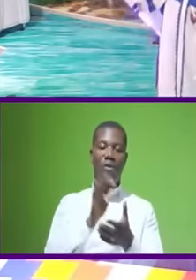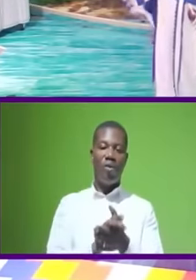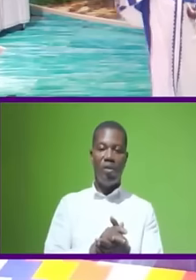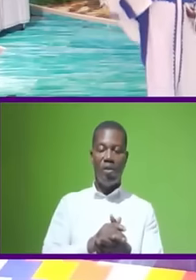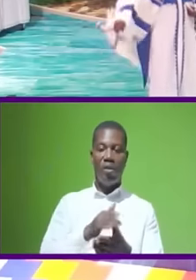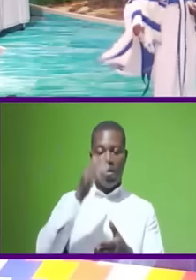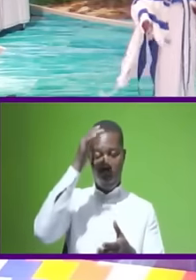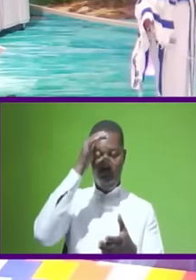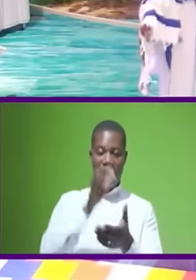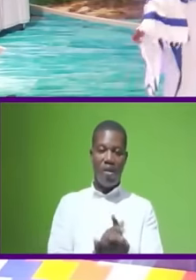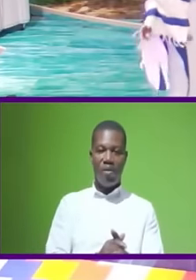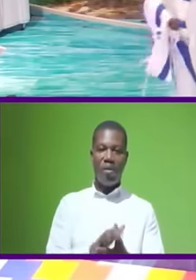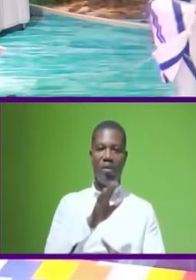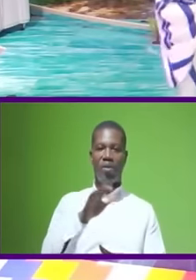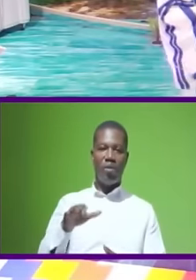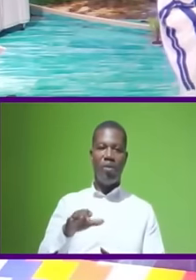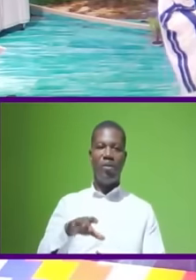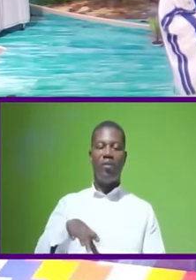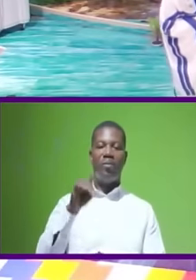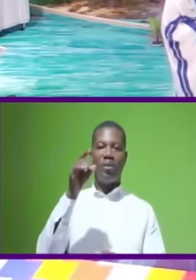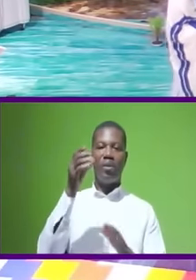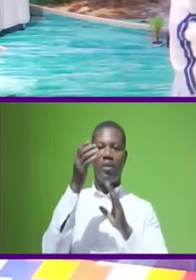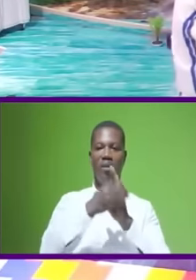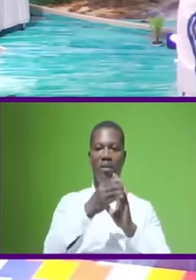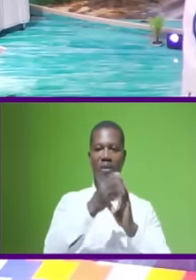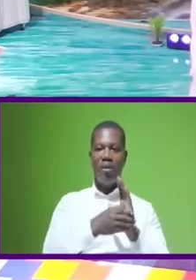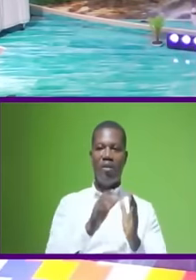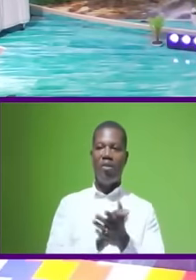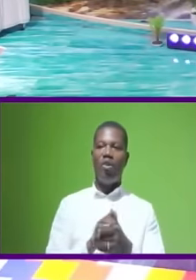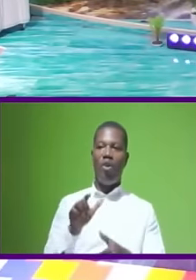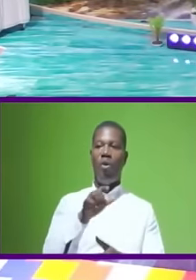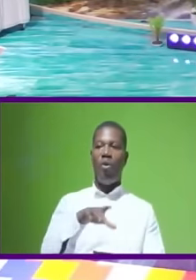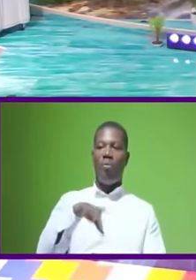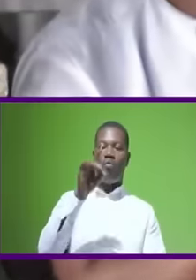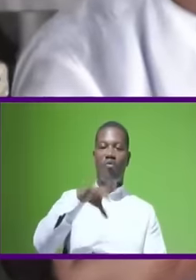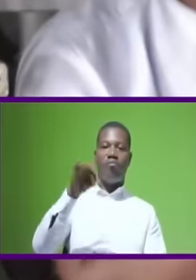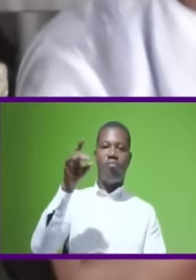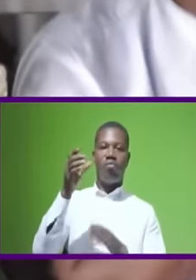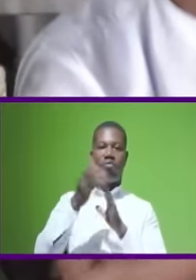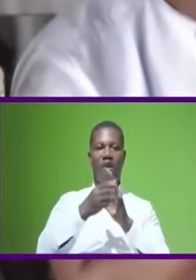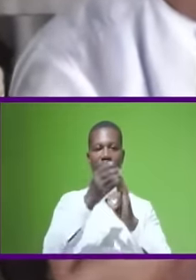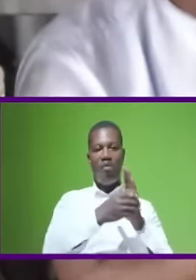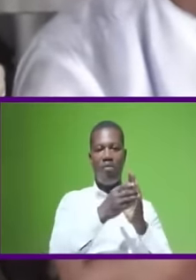oma apeke, peke peke. Oh,